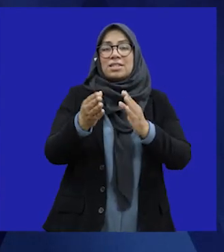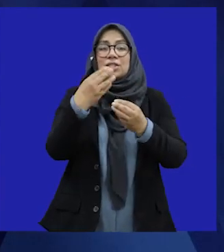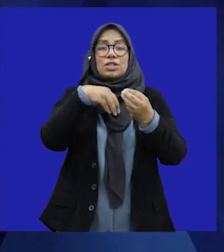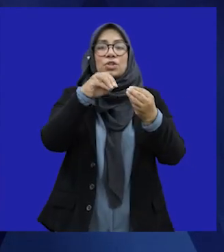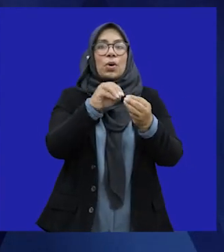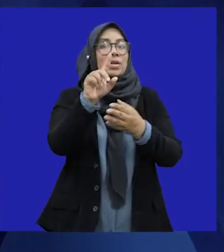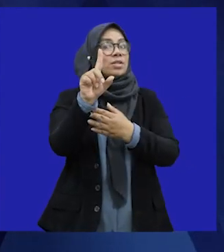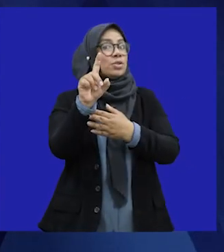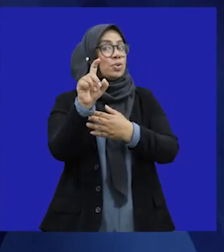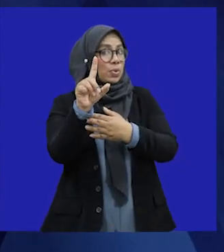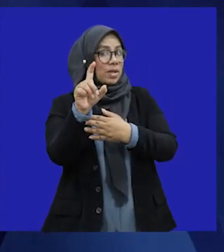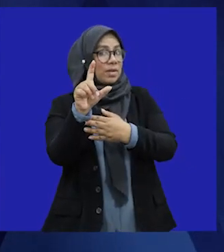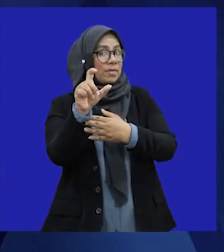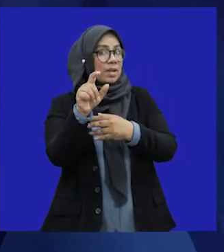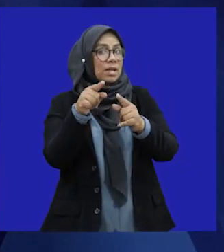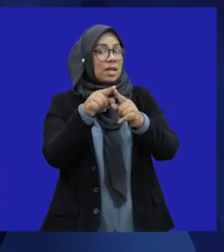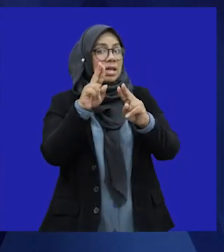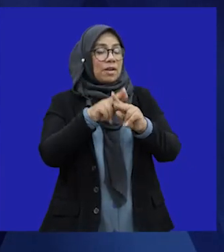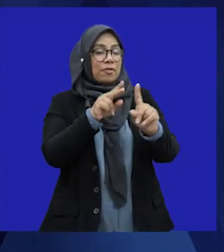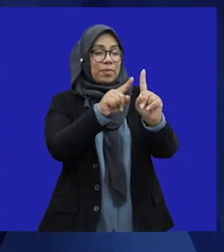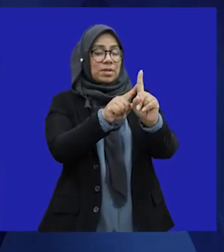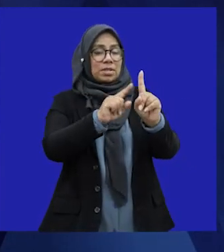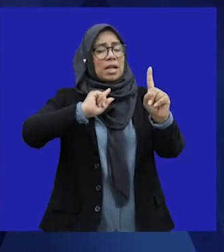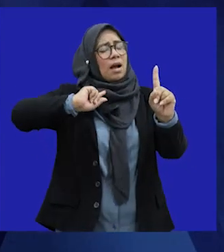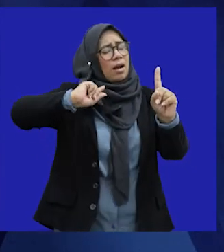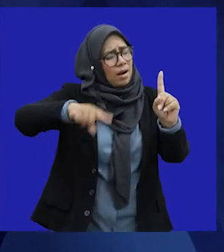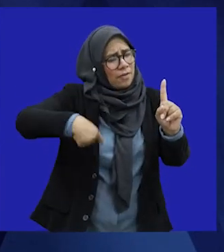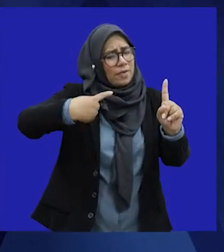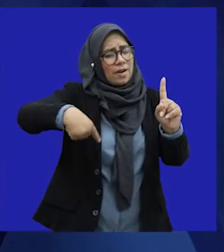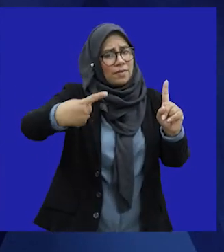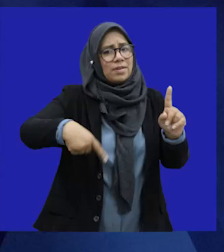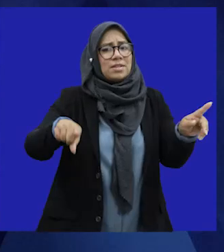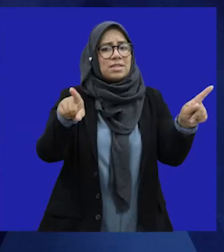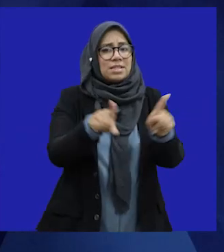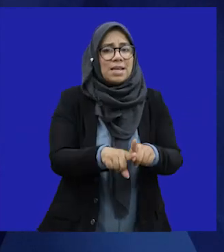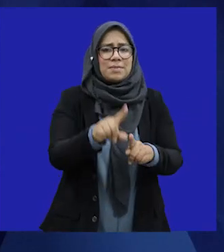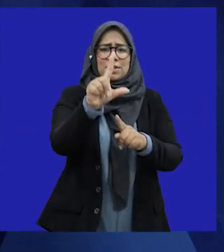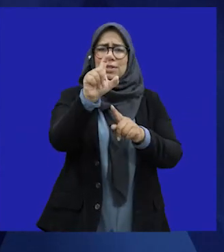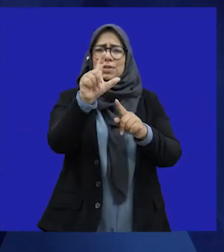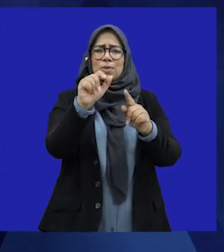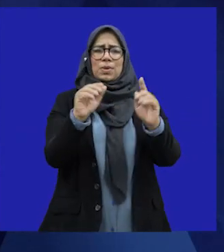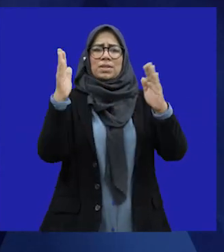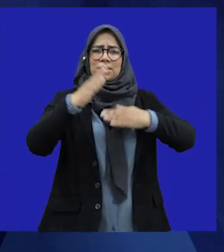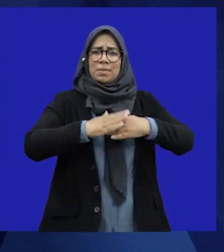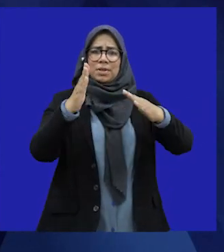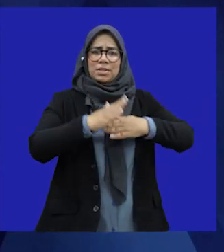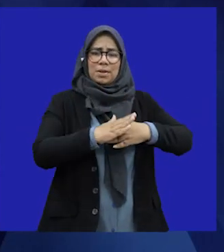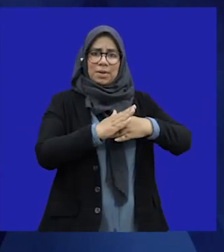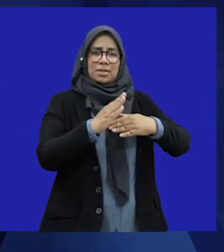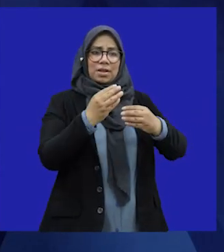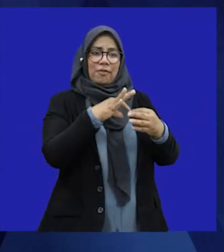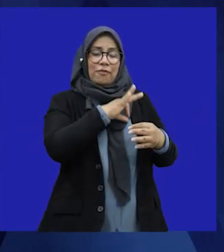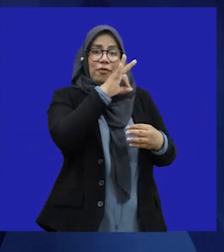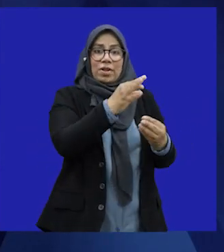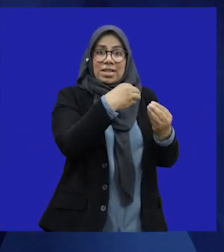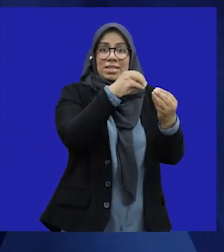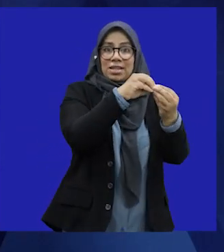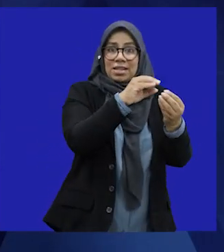12 rak'ats. If one were to persist in performing them, Allah Azza wa Jal will